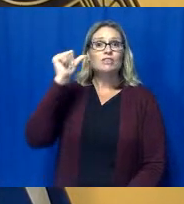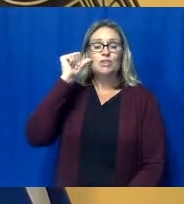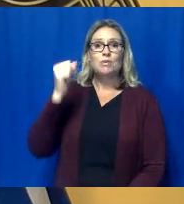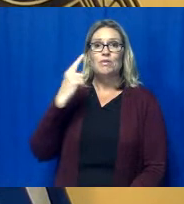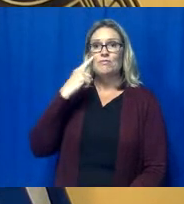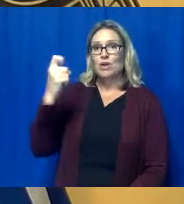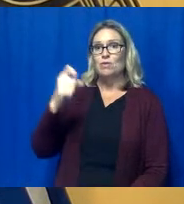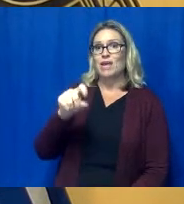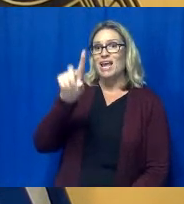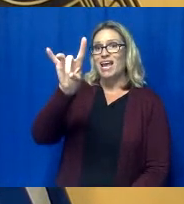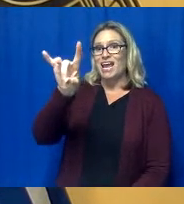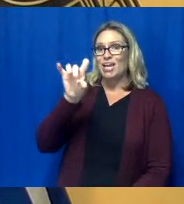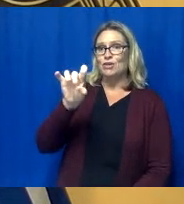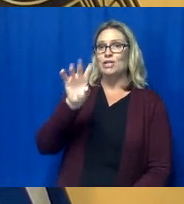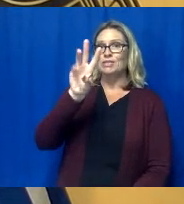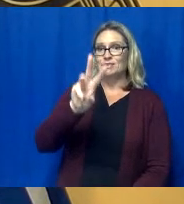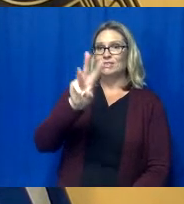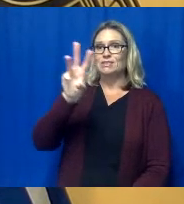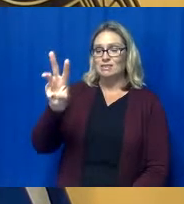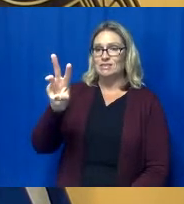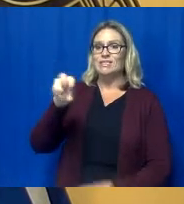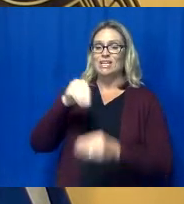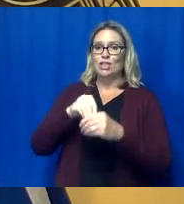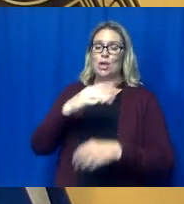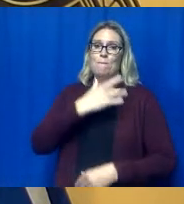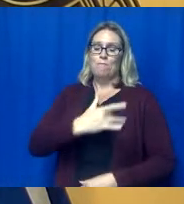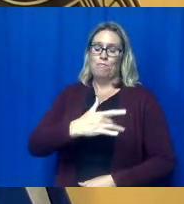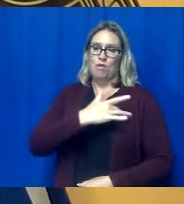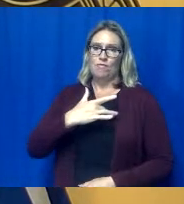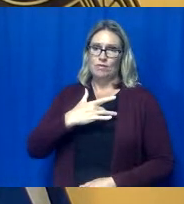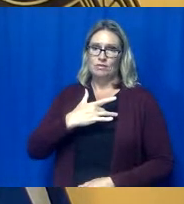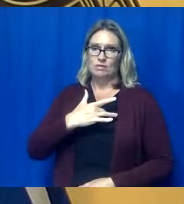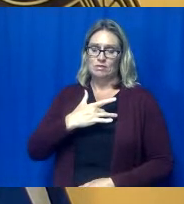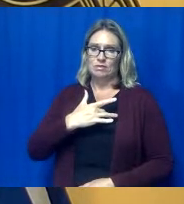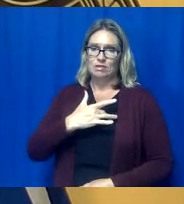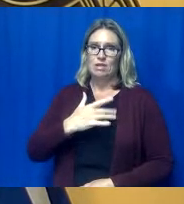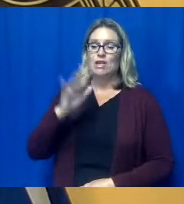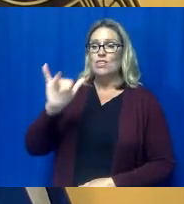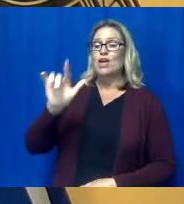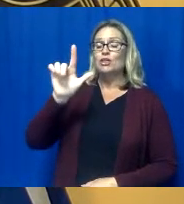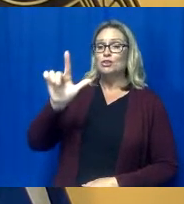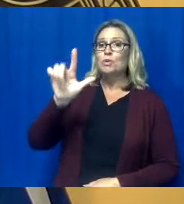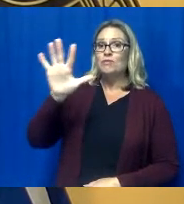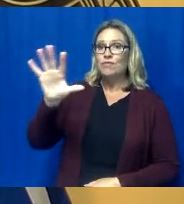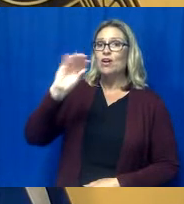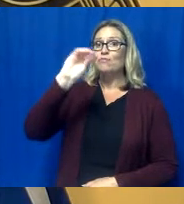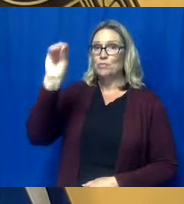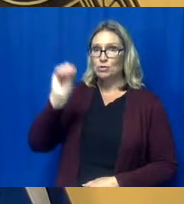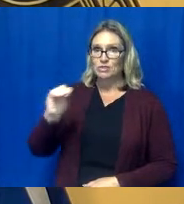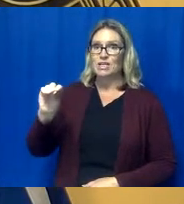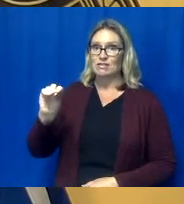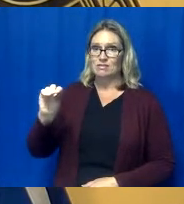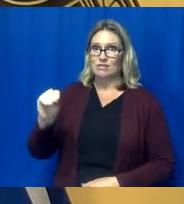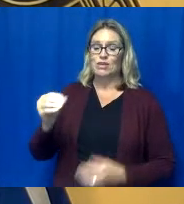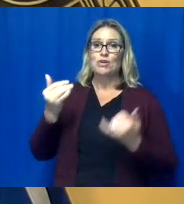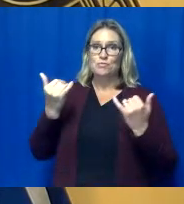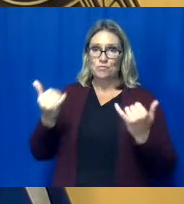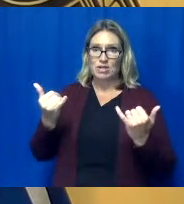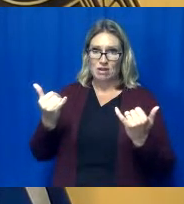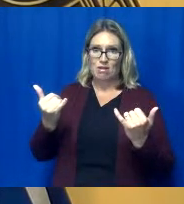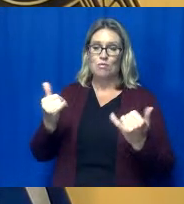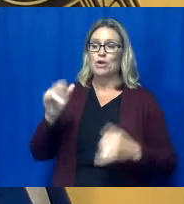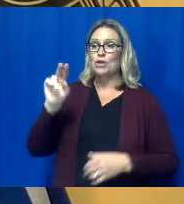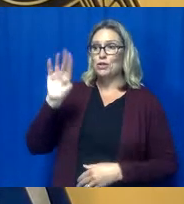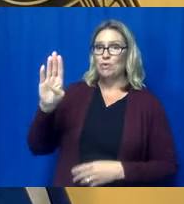866 cases in the province. This is almost 25% of all reported cases in New Brunswick since